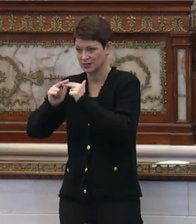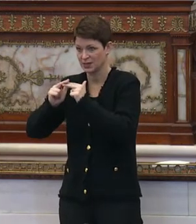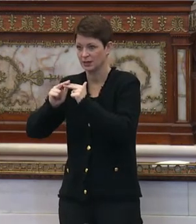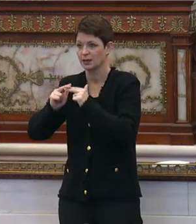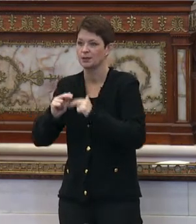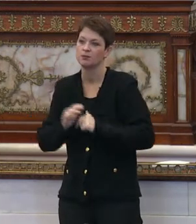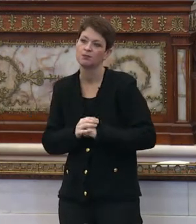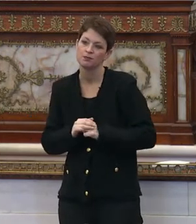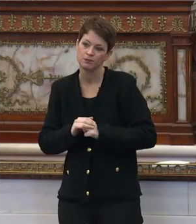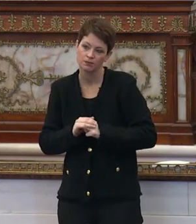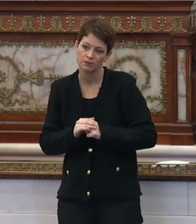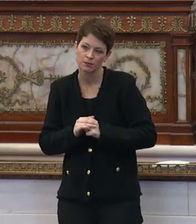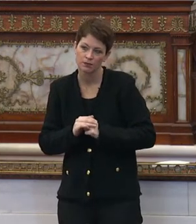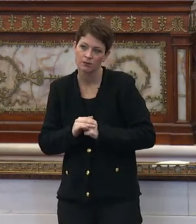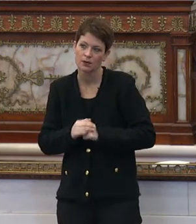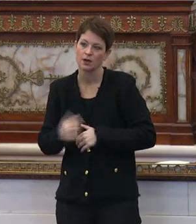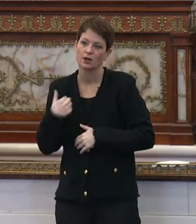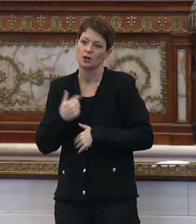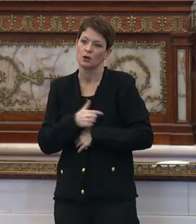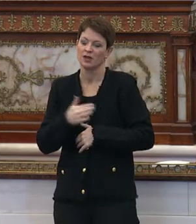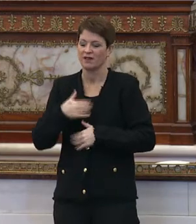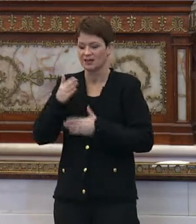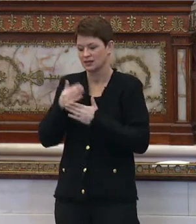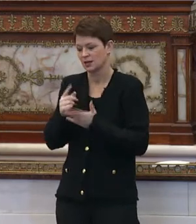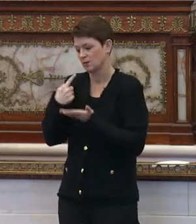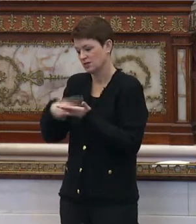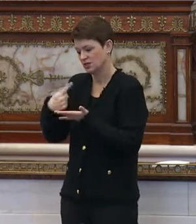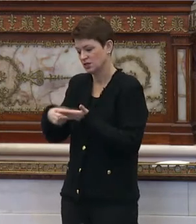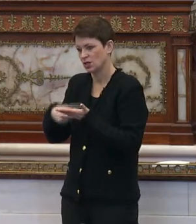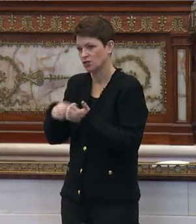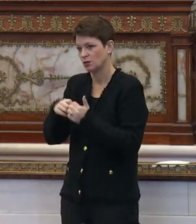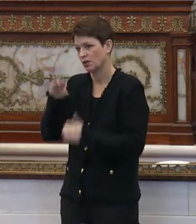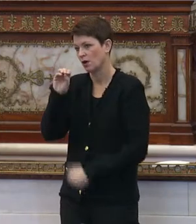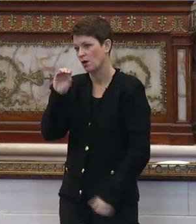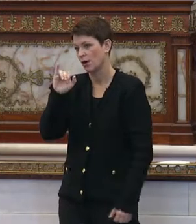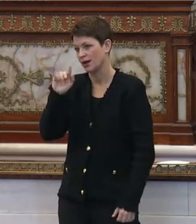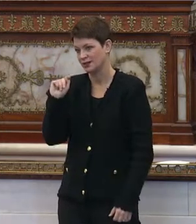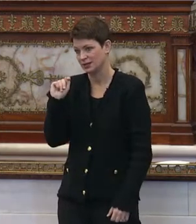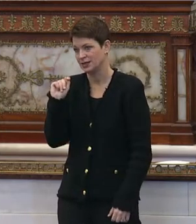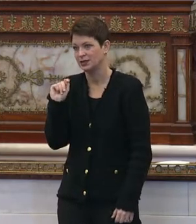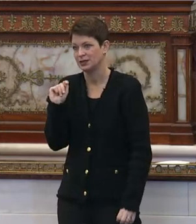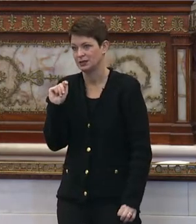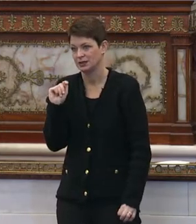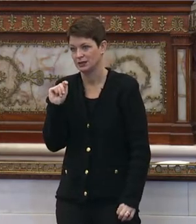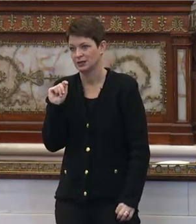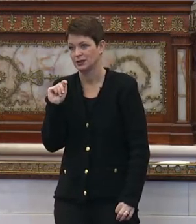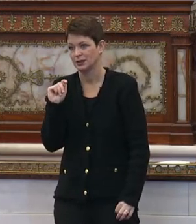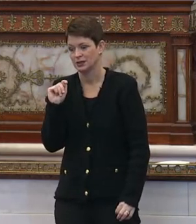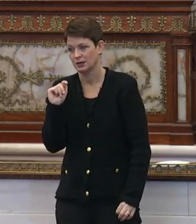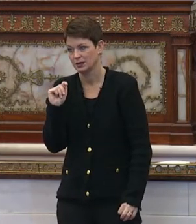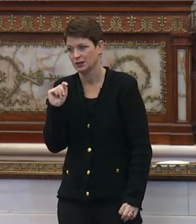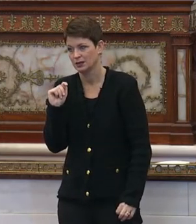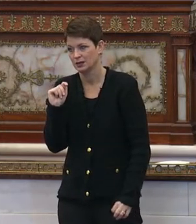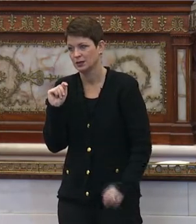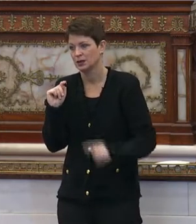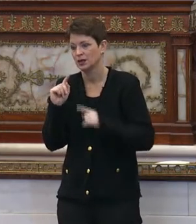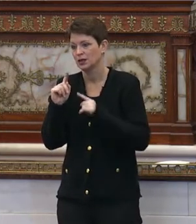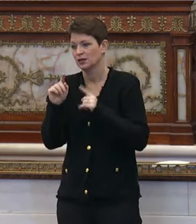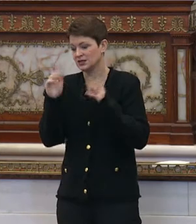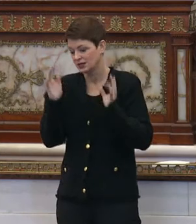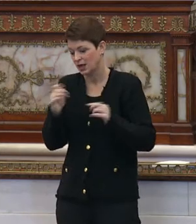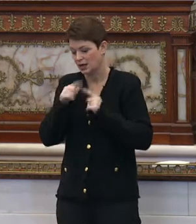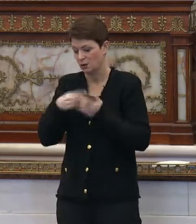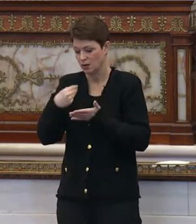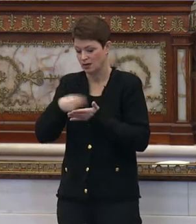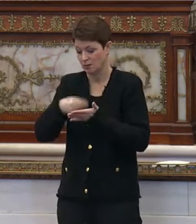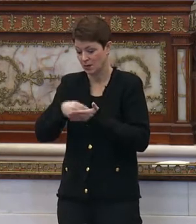funding. We've had some communication with OIT in regards to deciding when the funding is going to